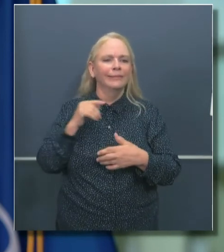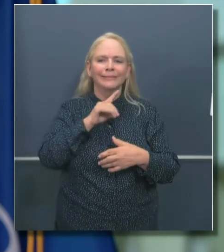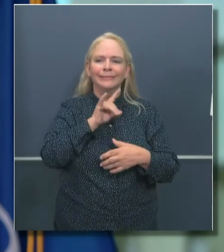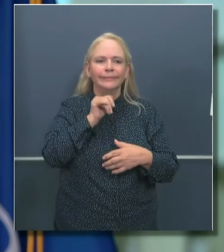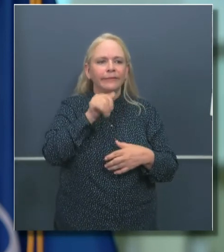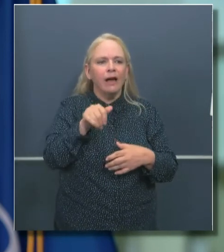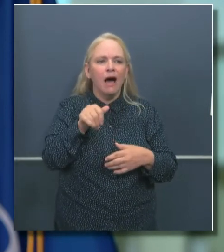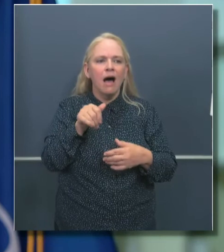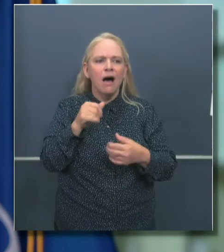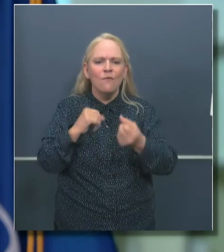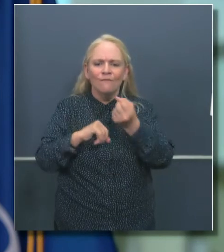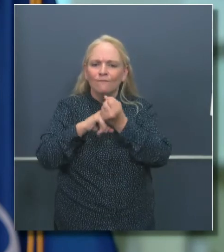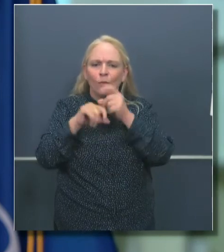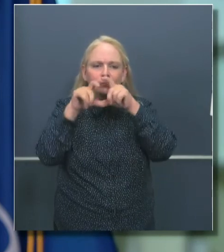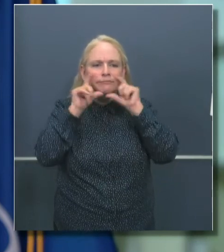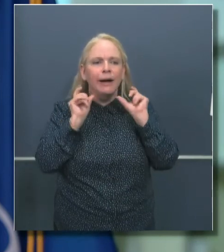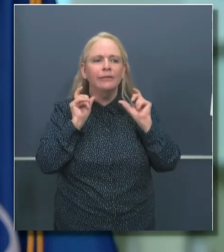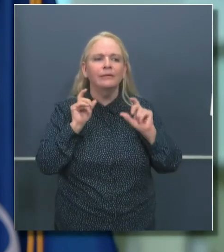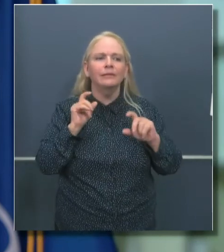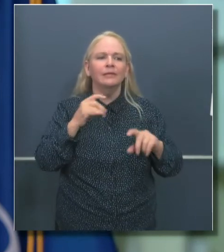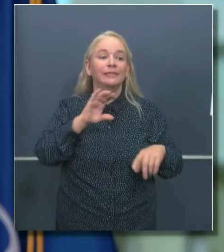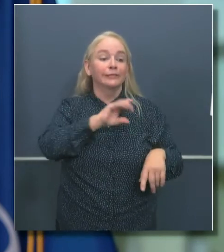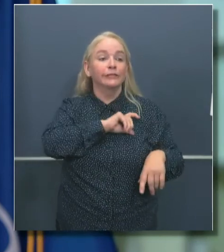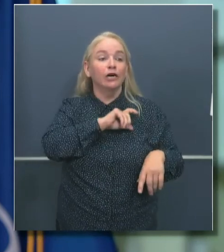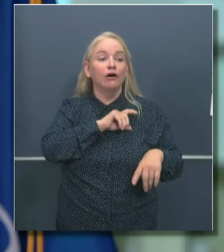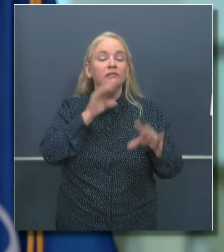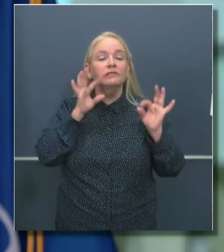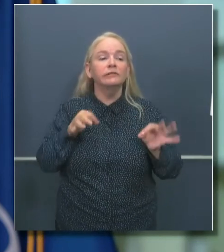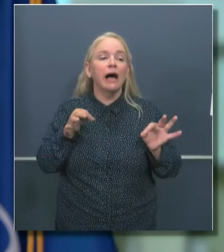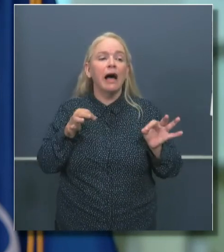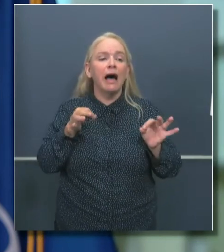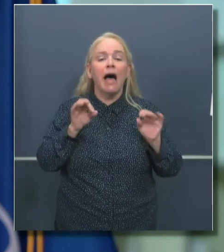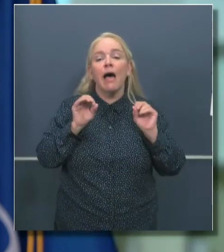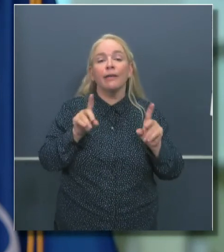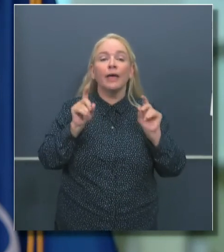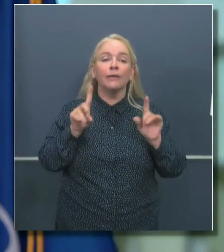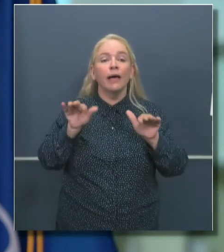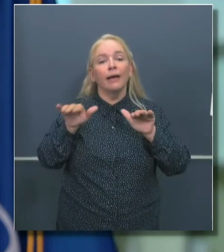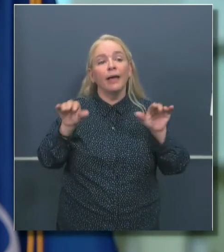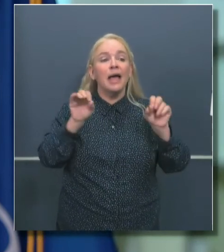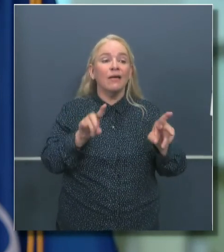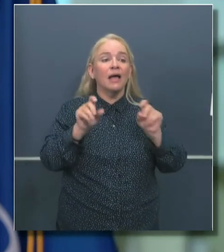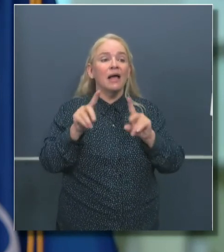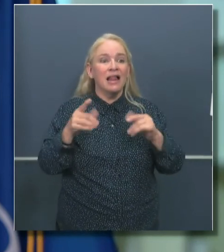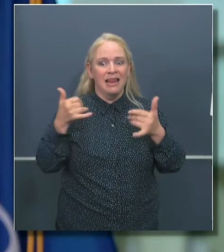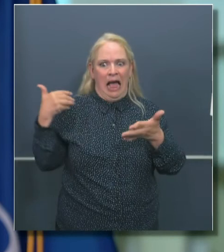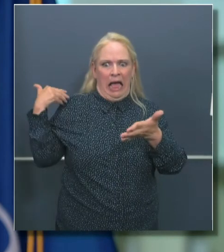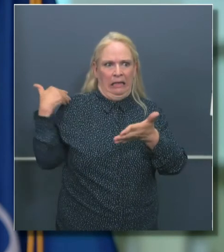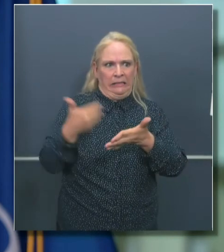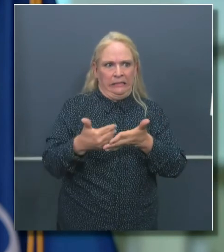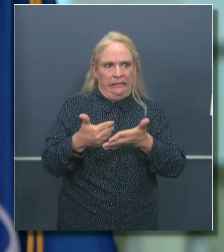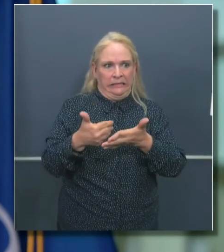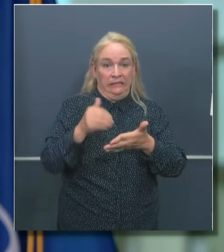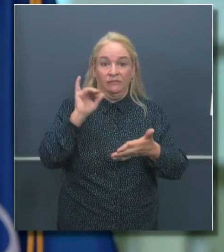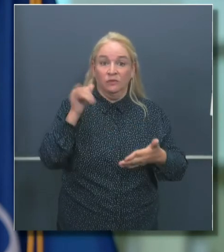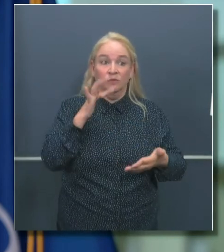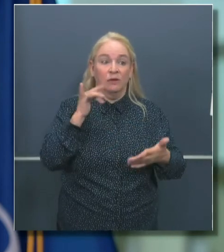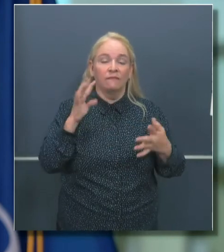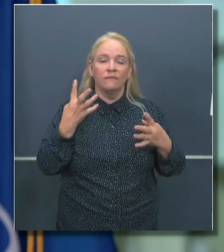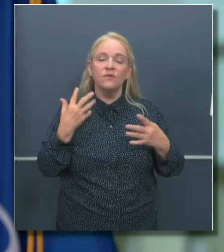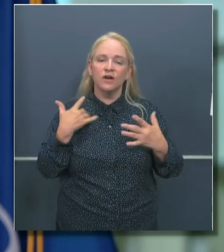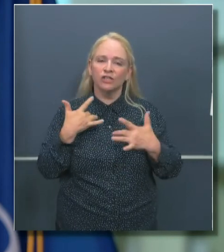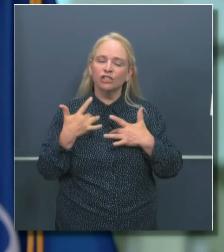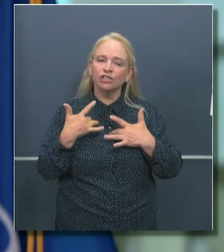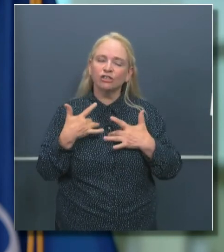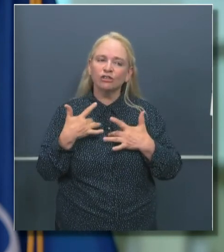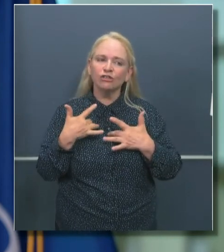that the sheriff has said about taking a more educational approach when we're going into the 4th of July weekend. And whether or